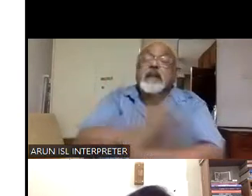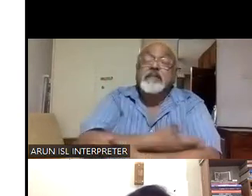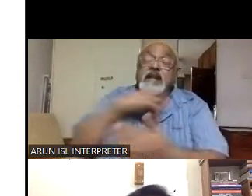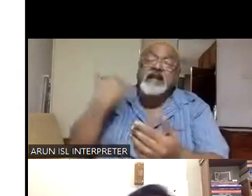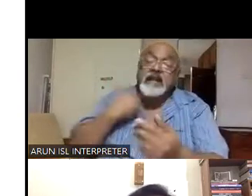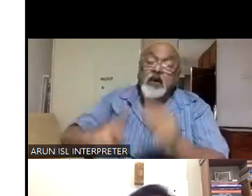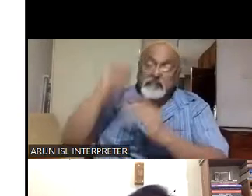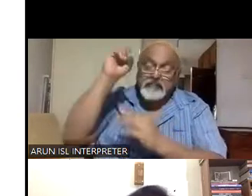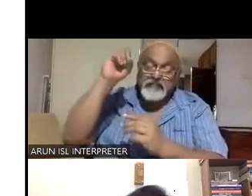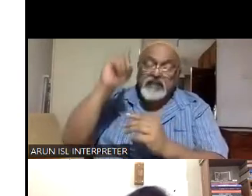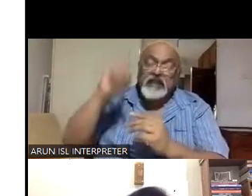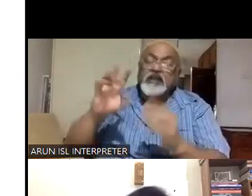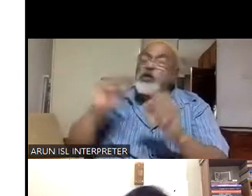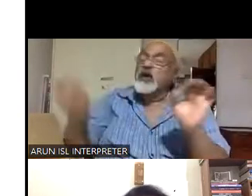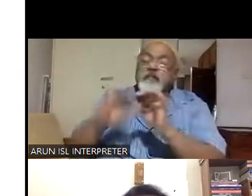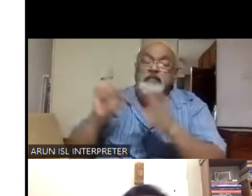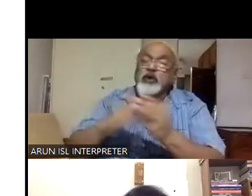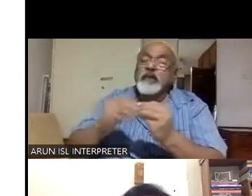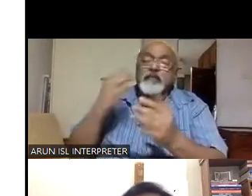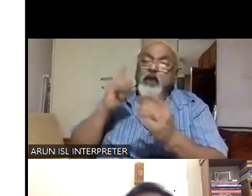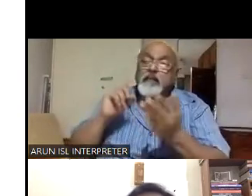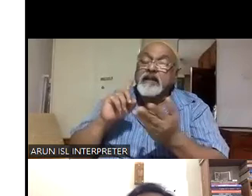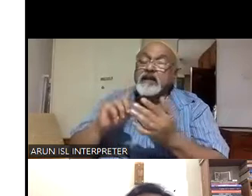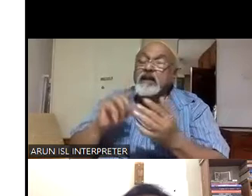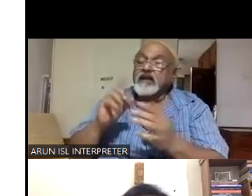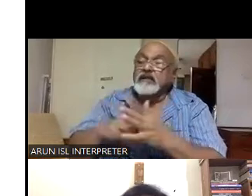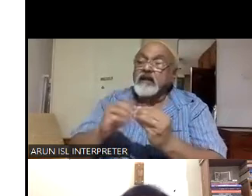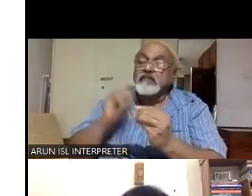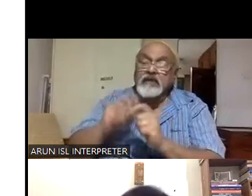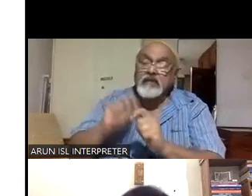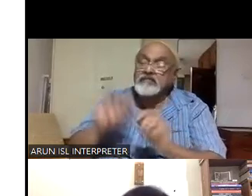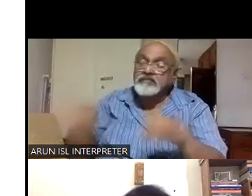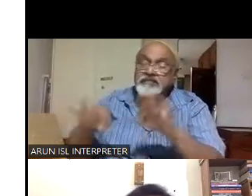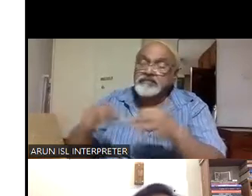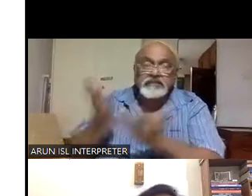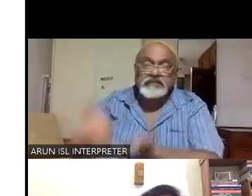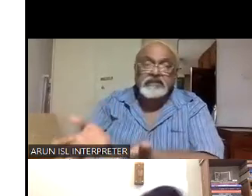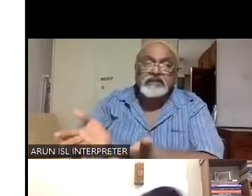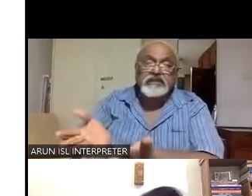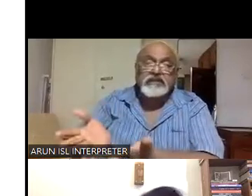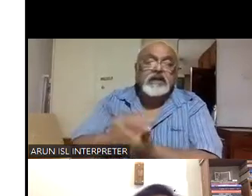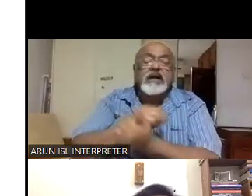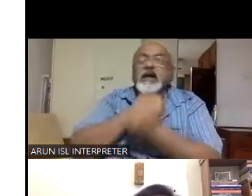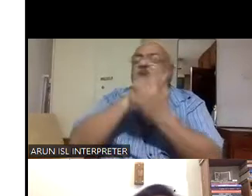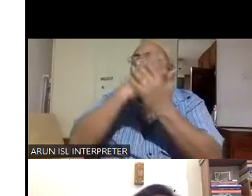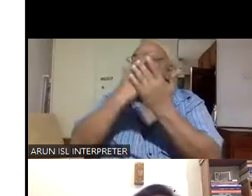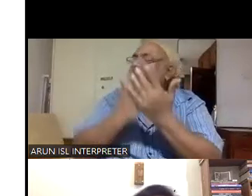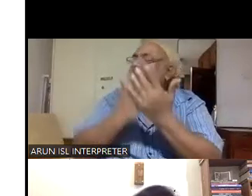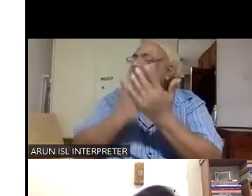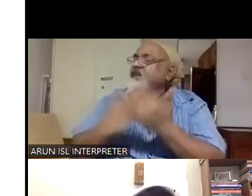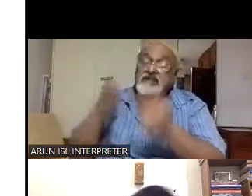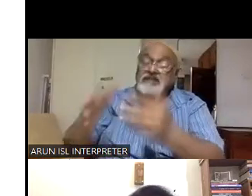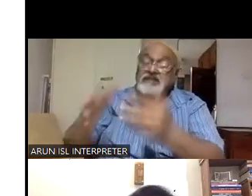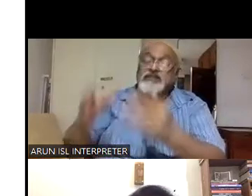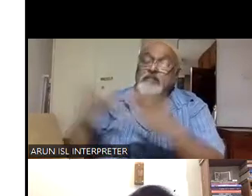state. Because when you look at what is happening to men and women with disabilities, we will find that this group is